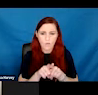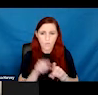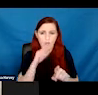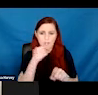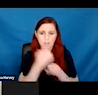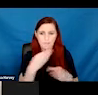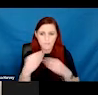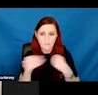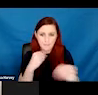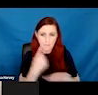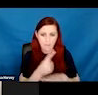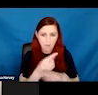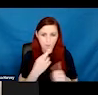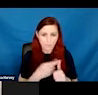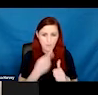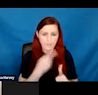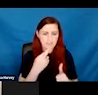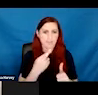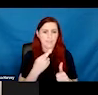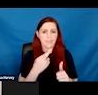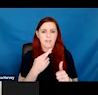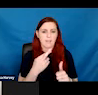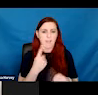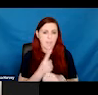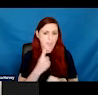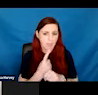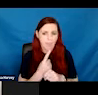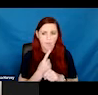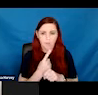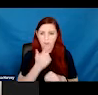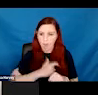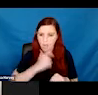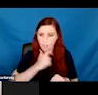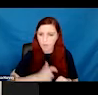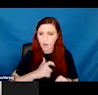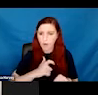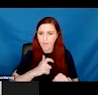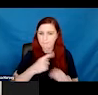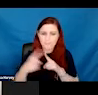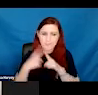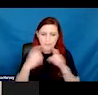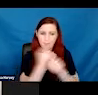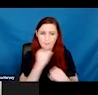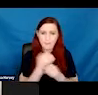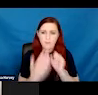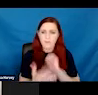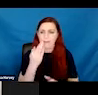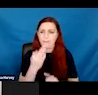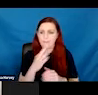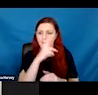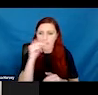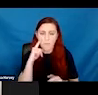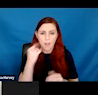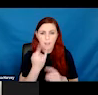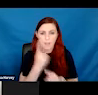flexible, they lack an awful lot of character and indicative marks. So you find, say, for example, here on the right-hand